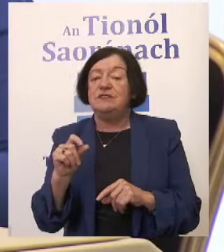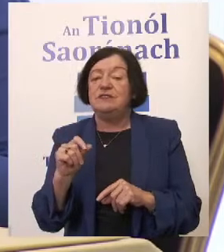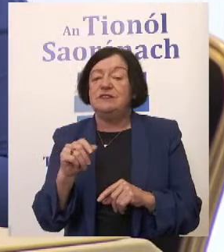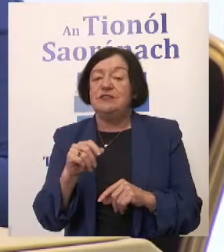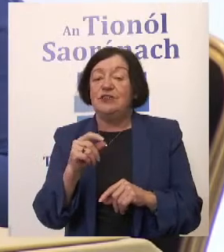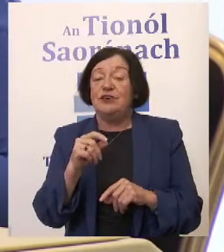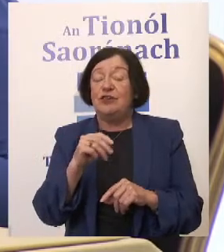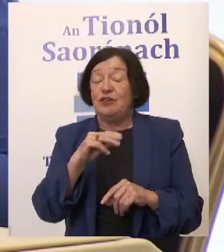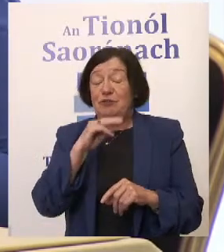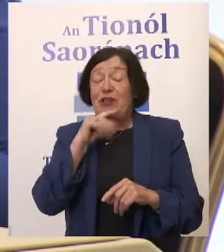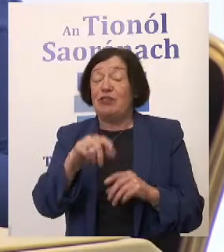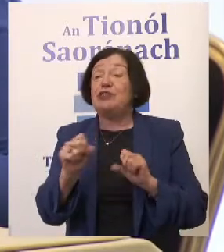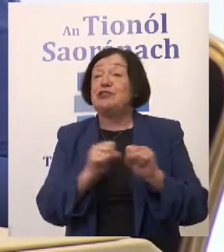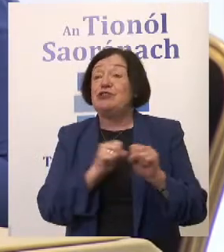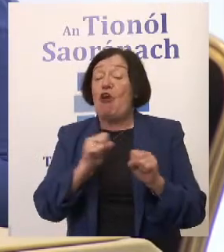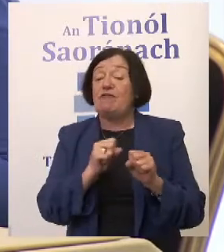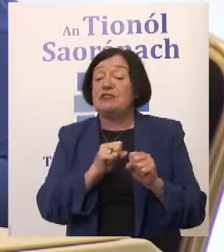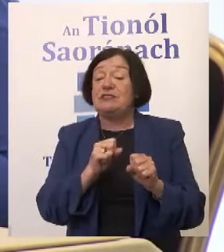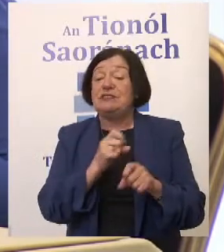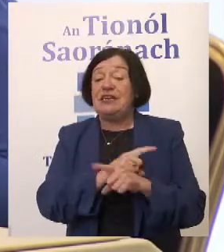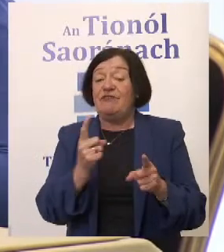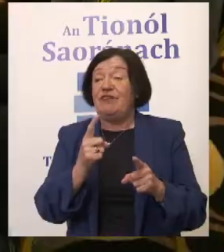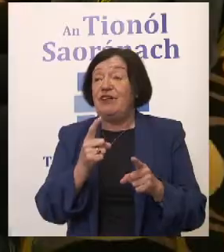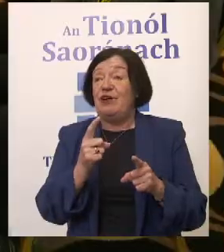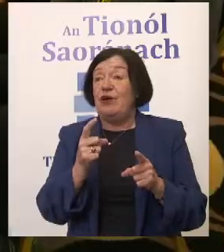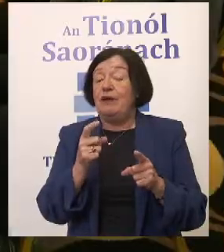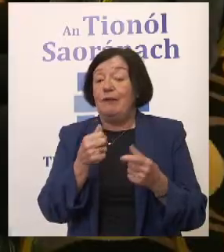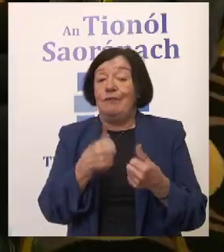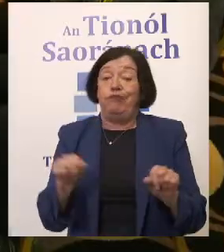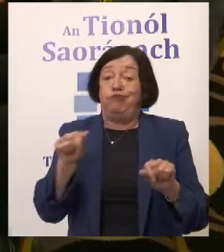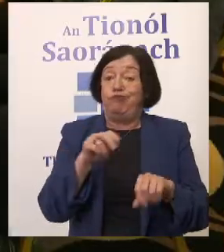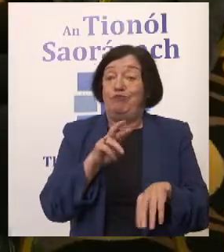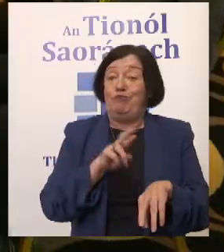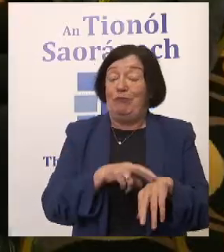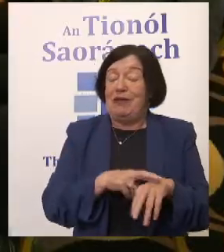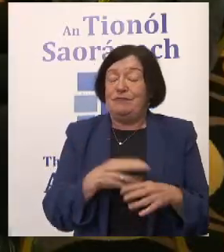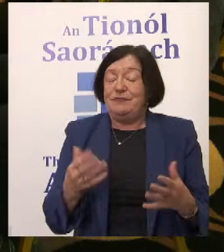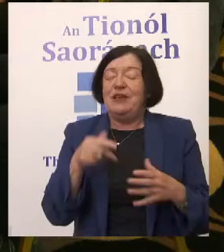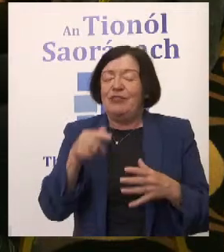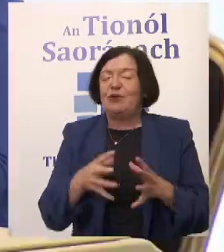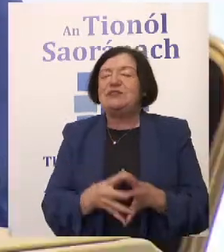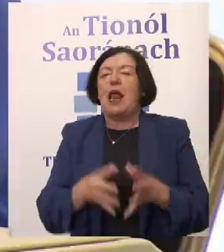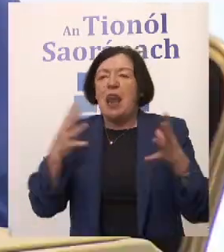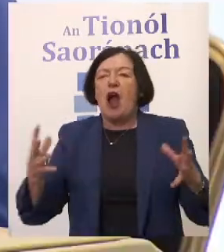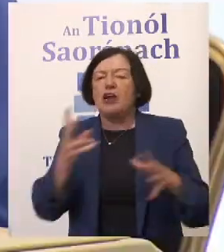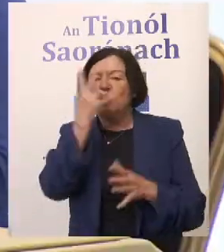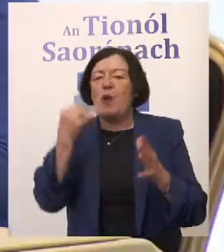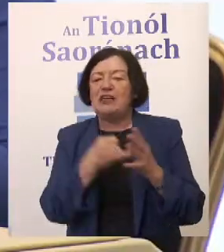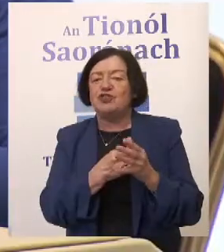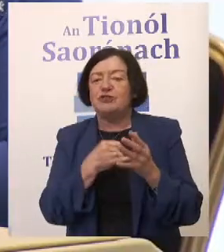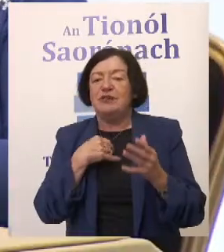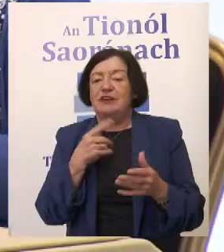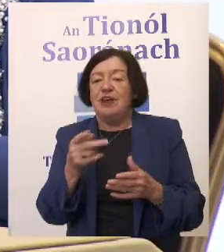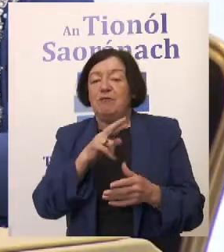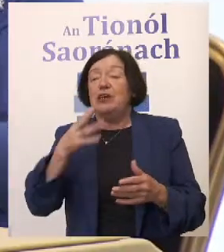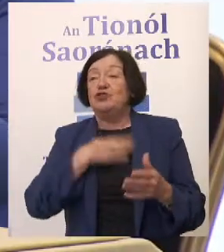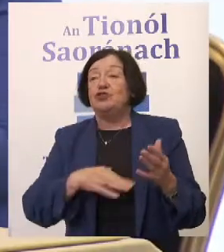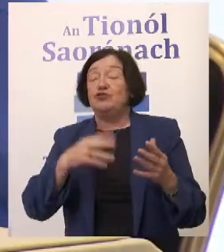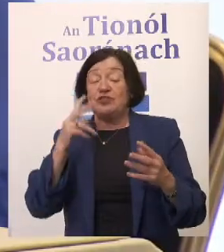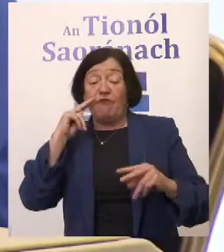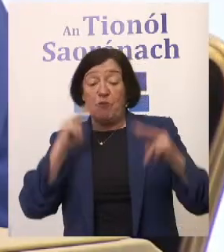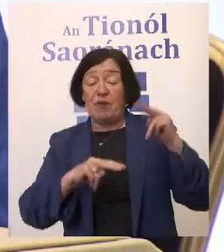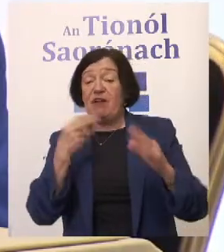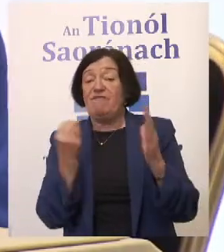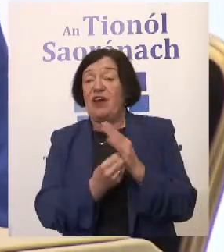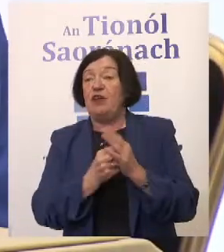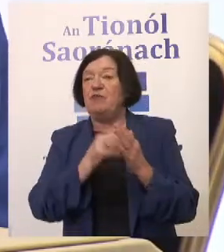necessarily make the service delivery more efficient. So those are quite large questions, and I'm not sure finance alone could give you a